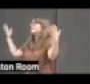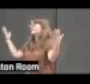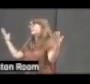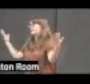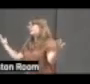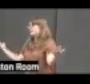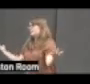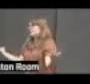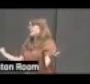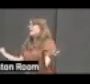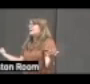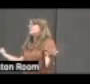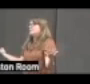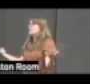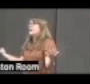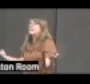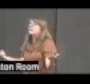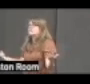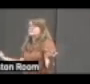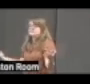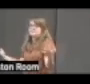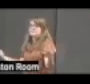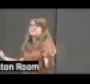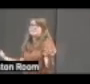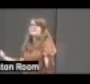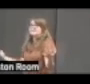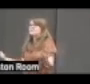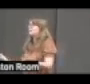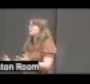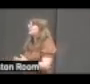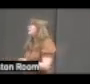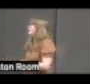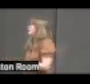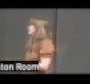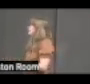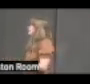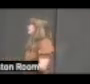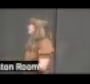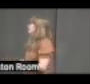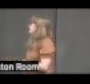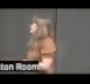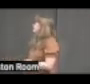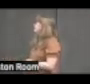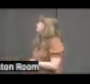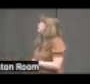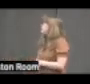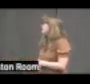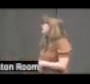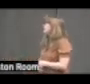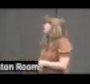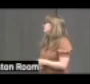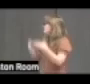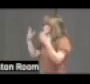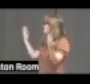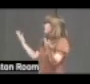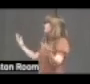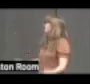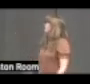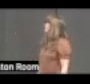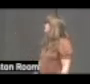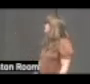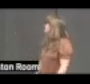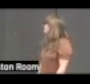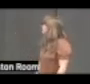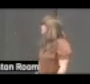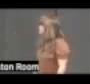not the 100 miles, 10, 20 kilometers squared that some of these animals have in the